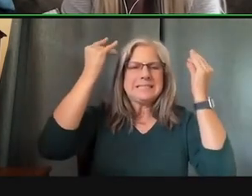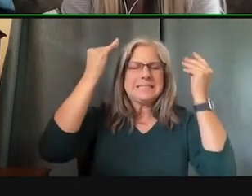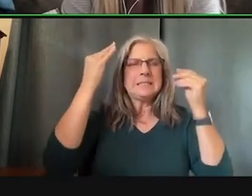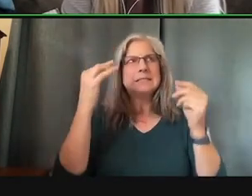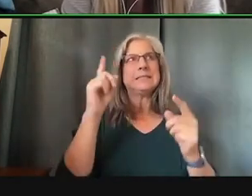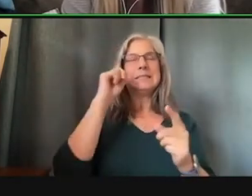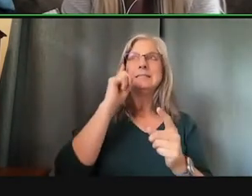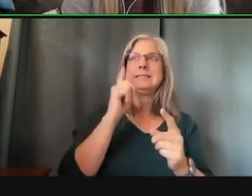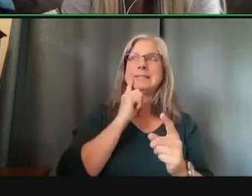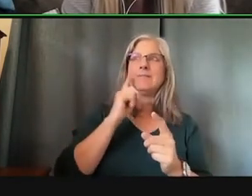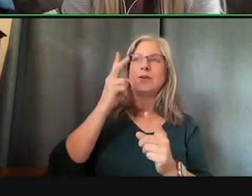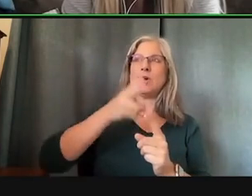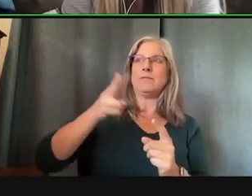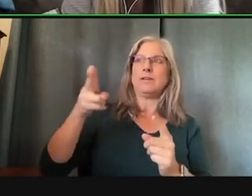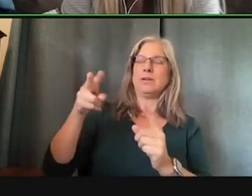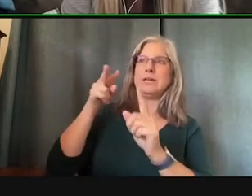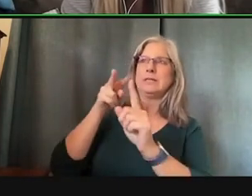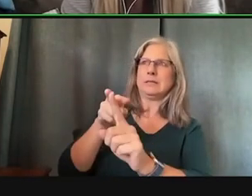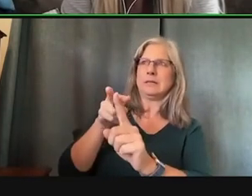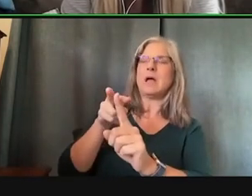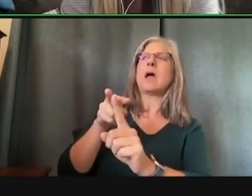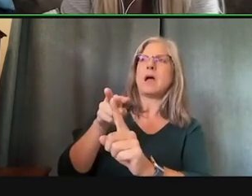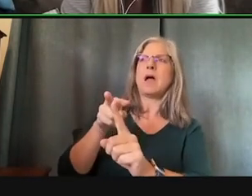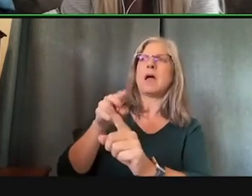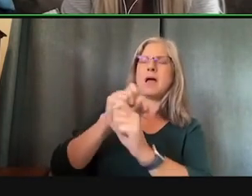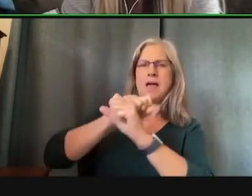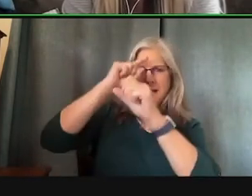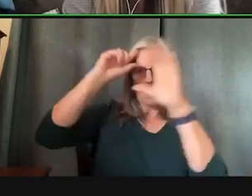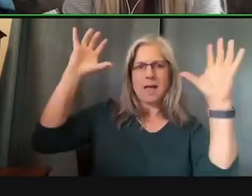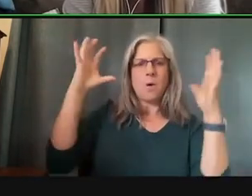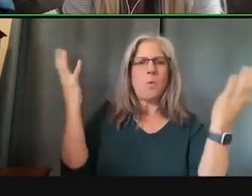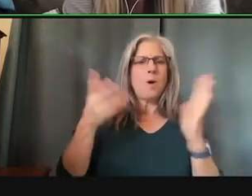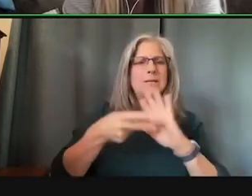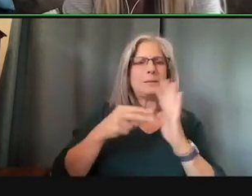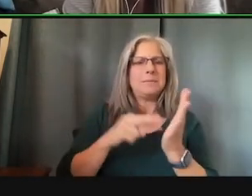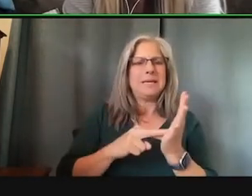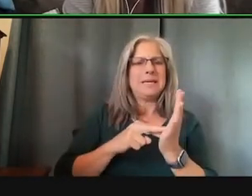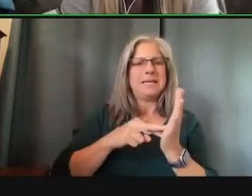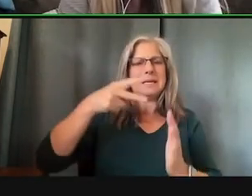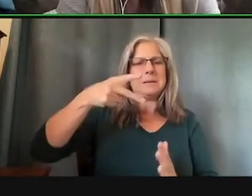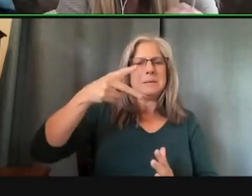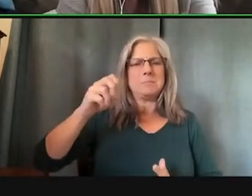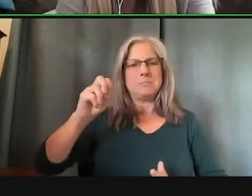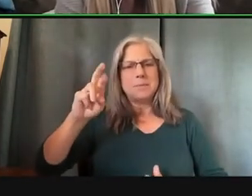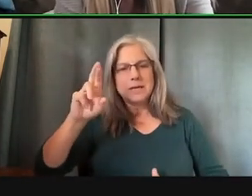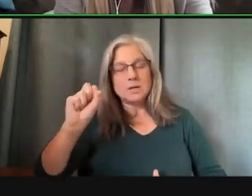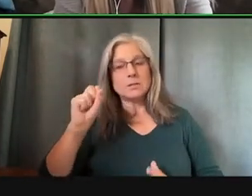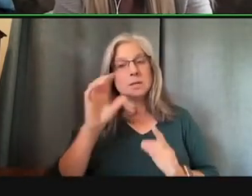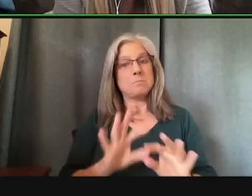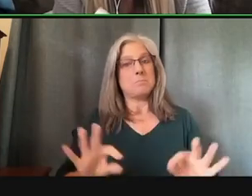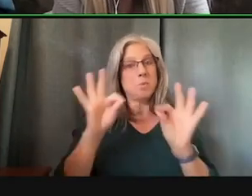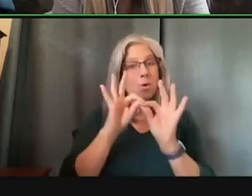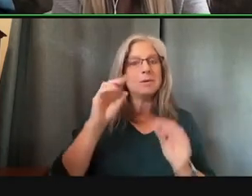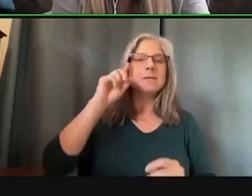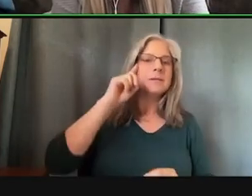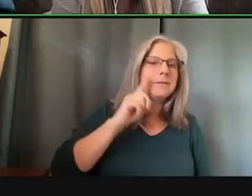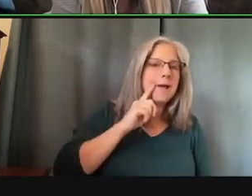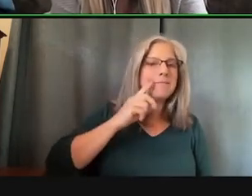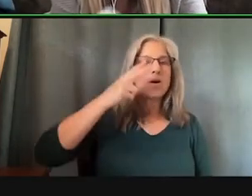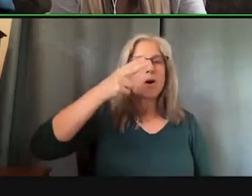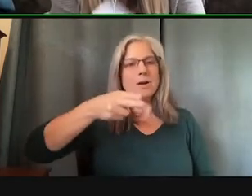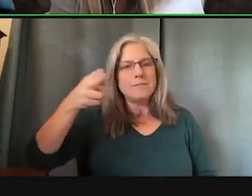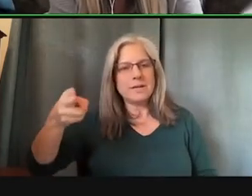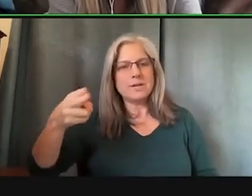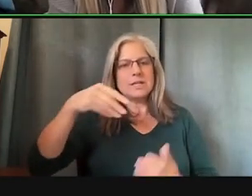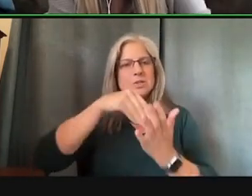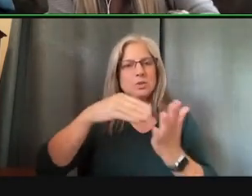hard of hearing lens when we're thinking about peers, because we always want to remember the importance of deaf and hard of hearing students having